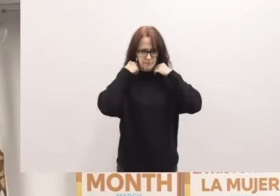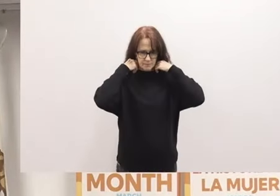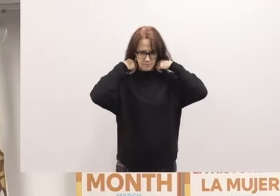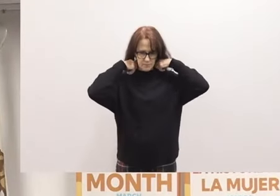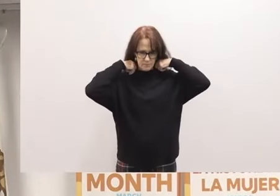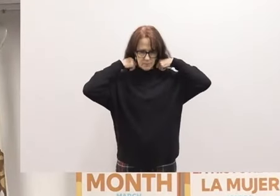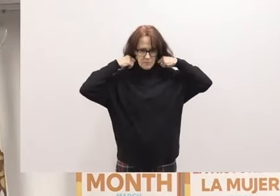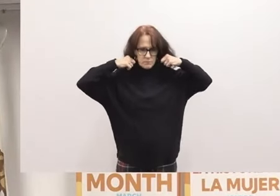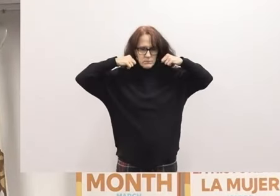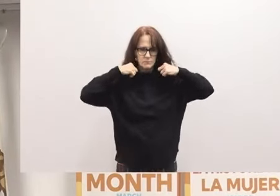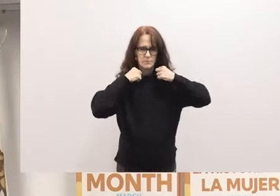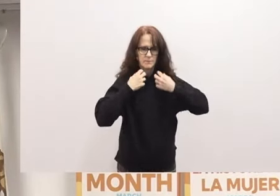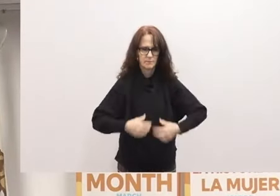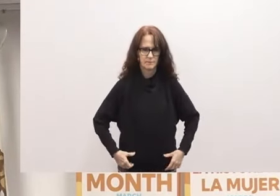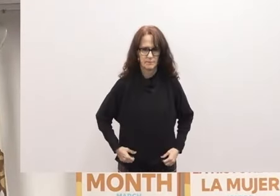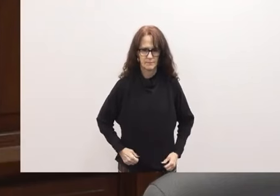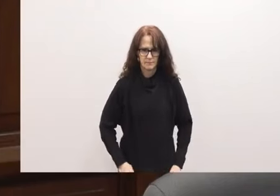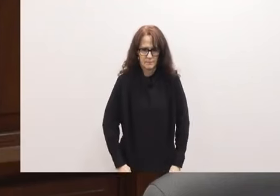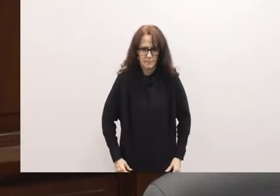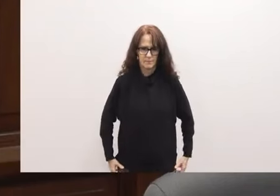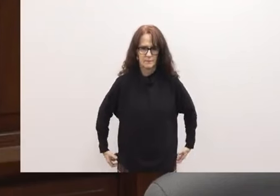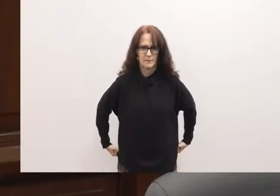So, thank you, Dr. Madrigal.